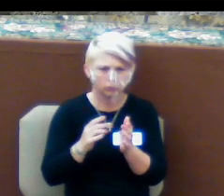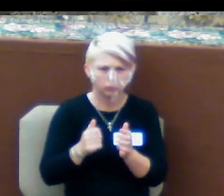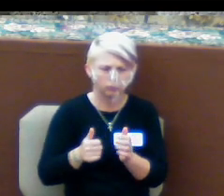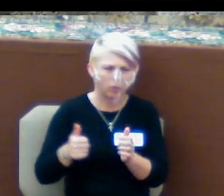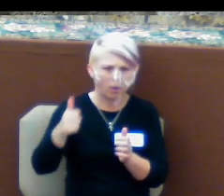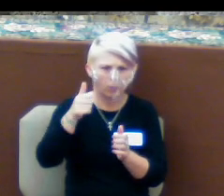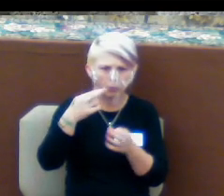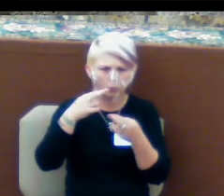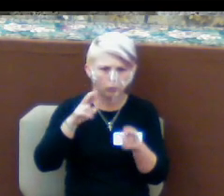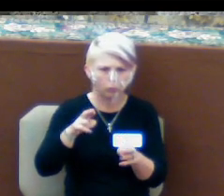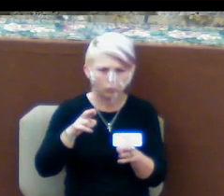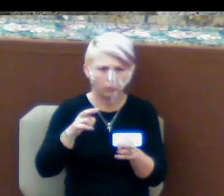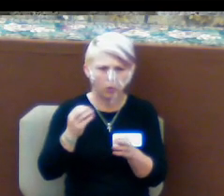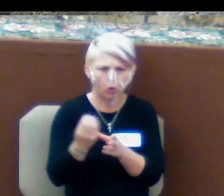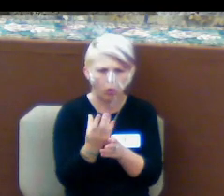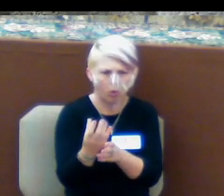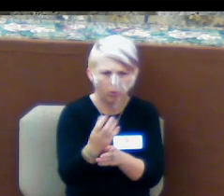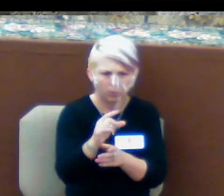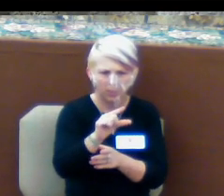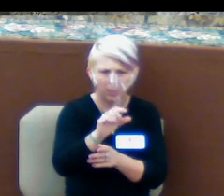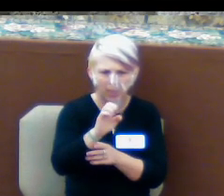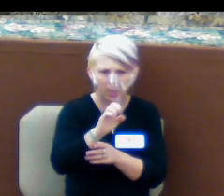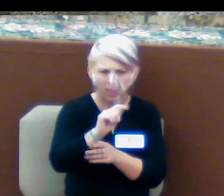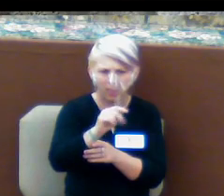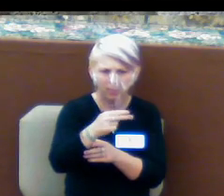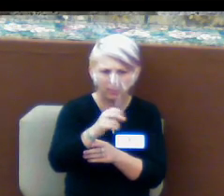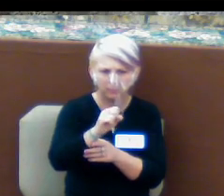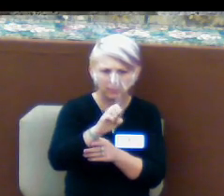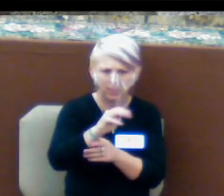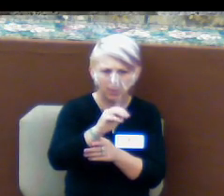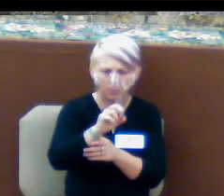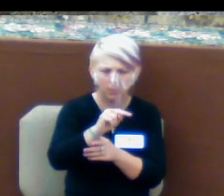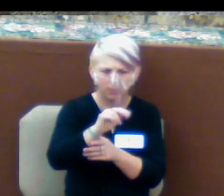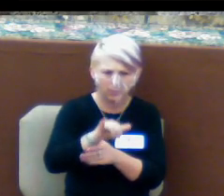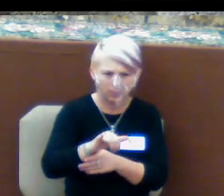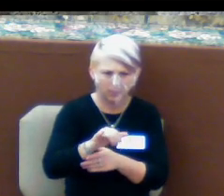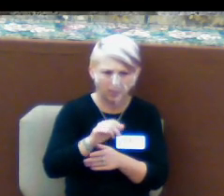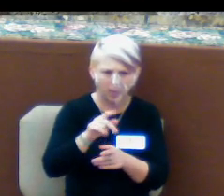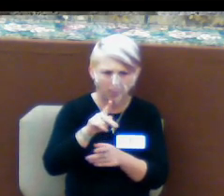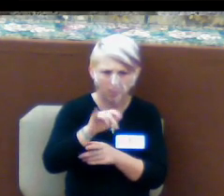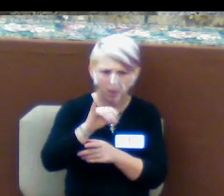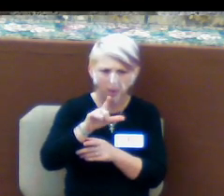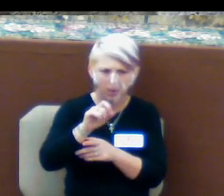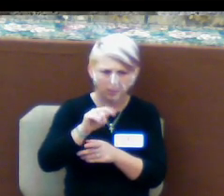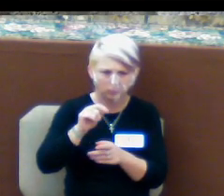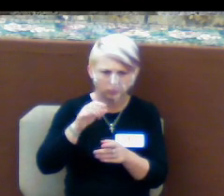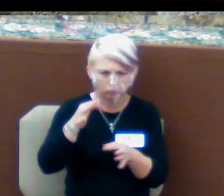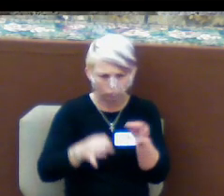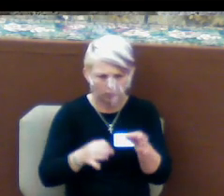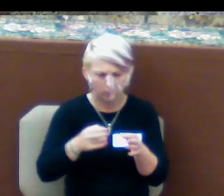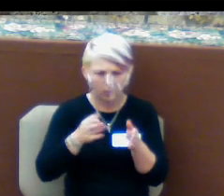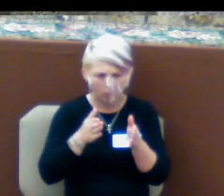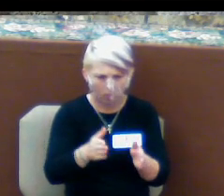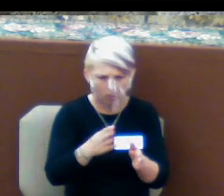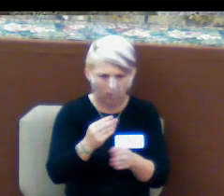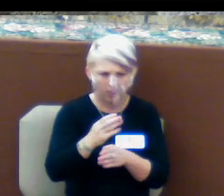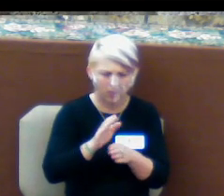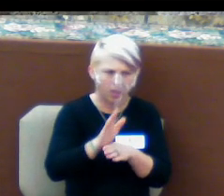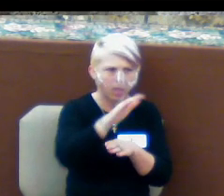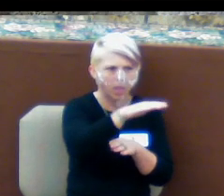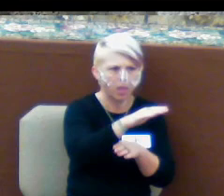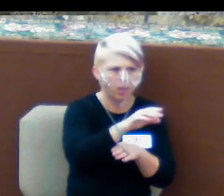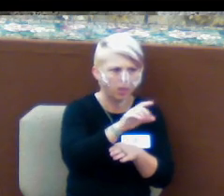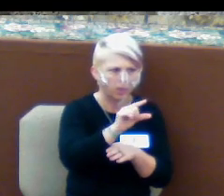Room, the Garden of Gethsemane, Pilate's Judgment Hall, and the Hill of Golgotha. These